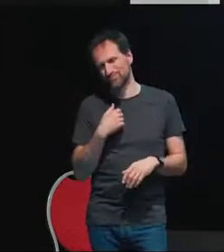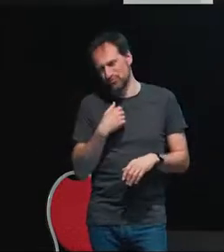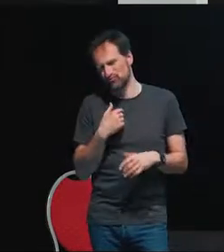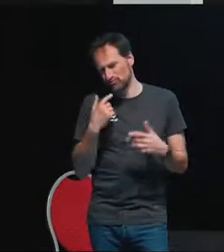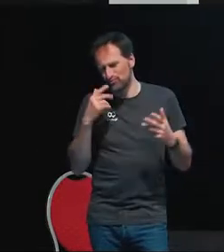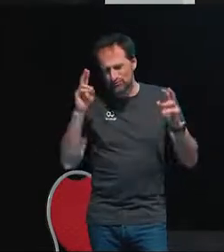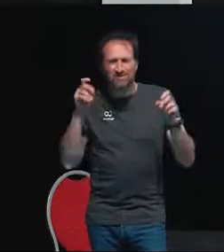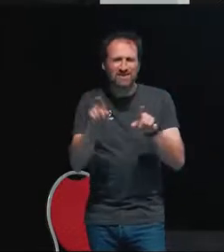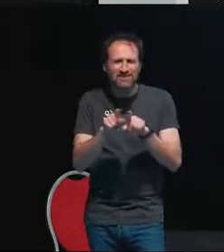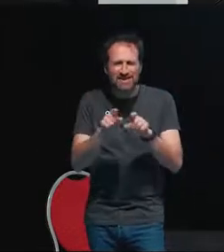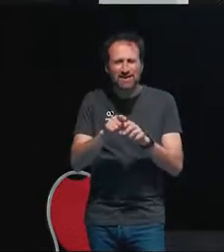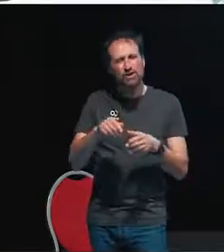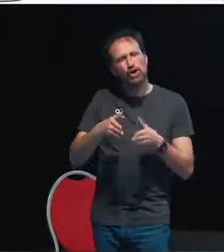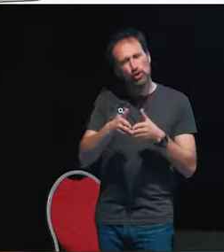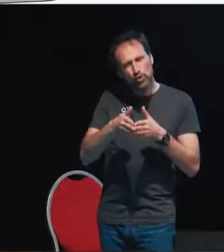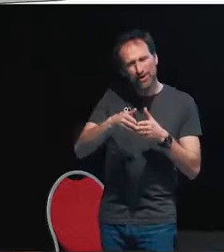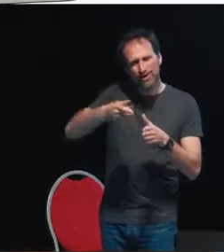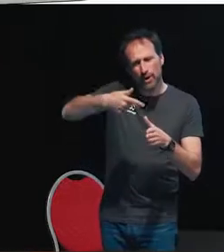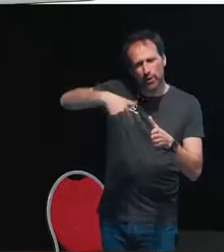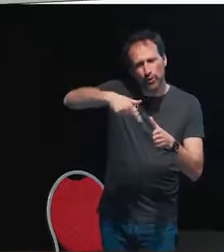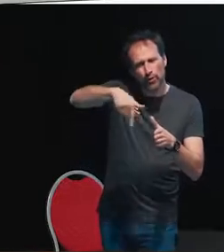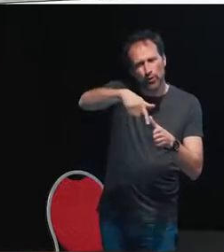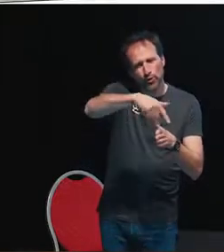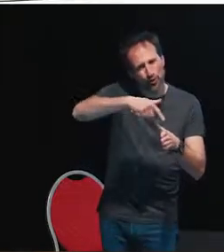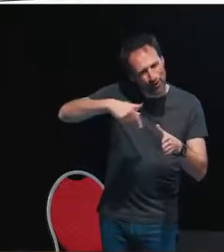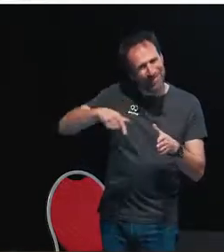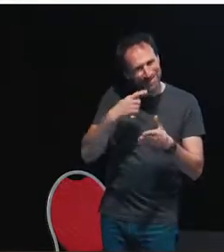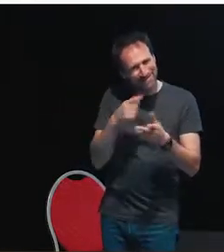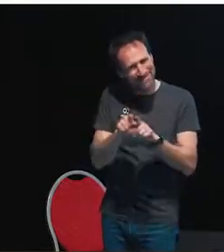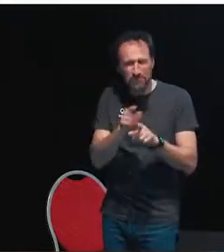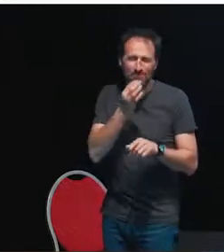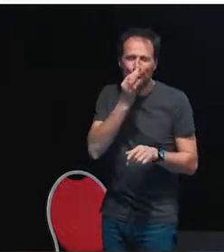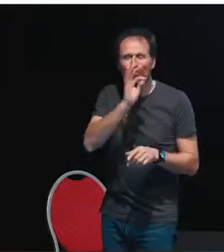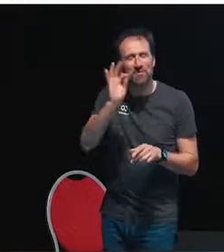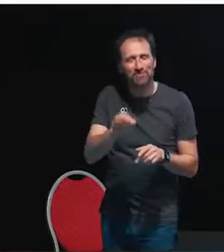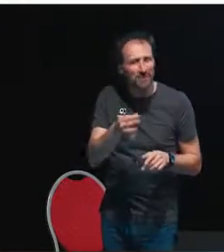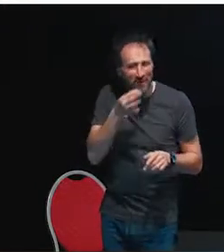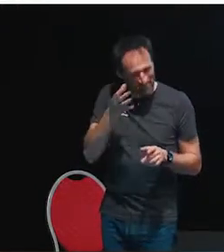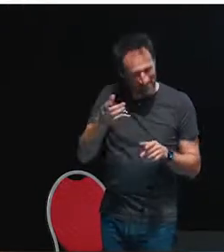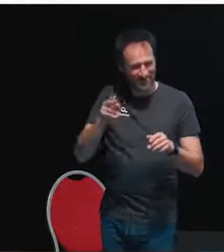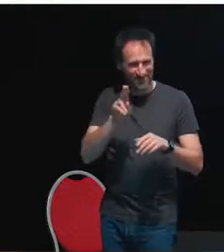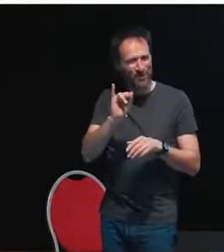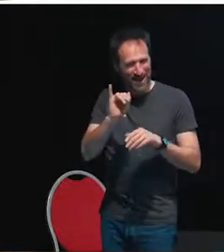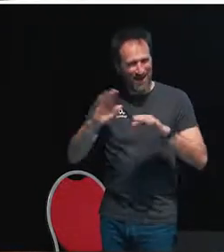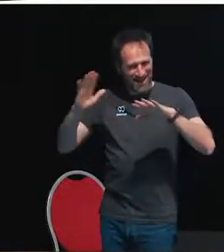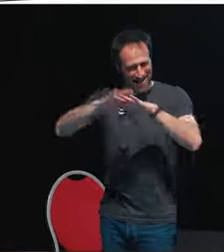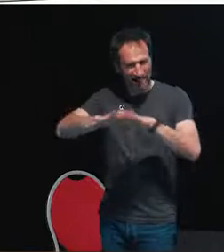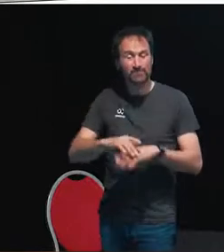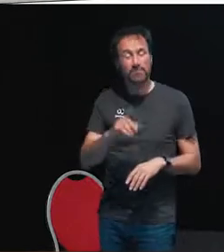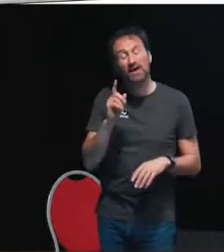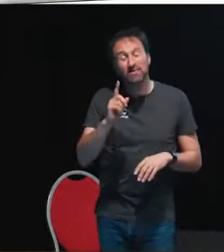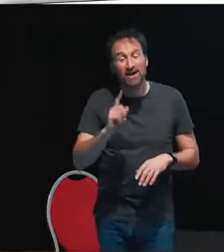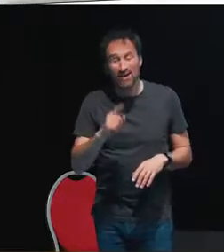it like the icing on the cake because that's kind of like the best part but in reality when you look at this and you see it in in an